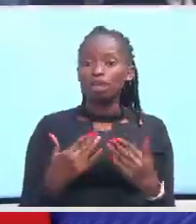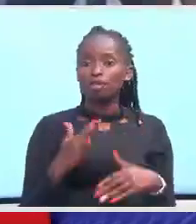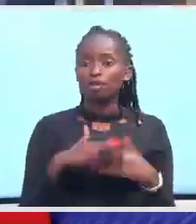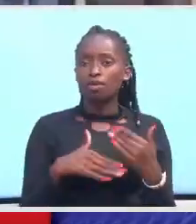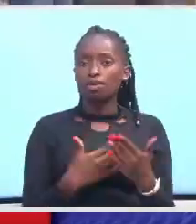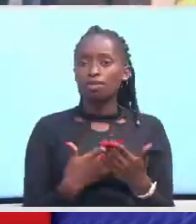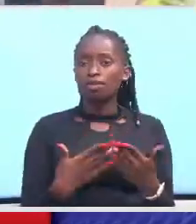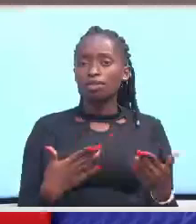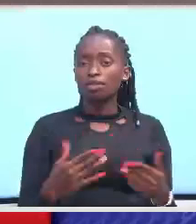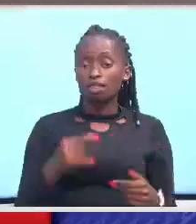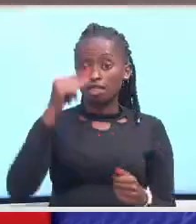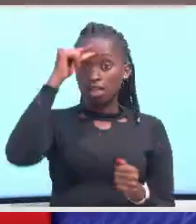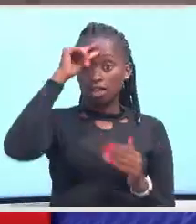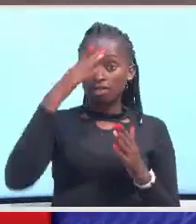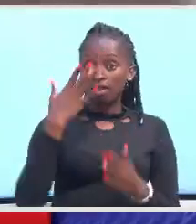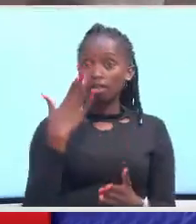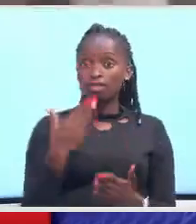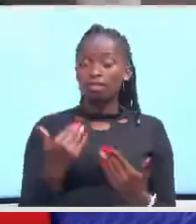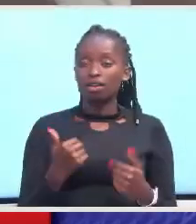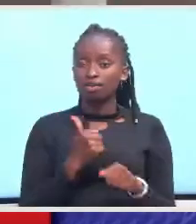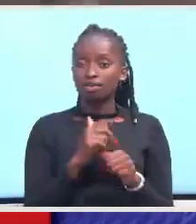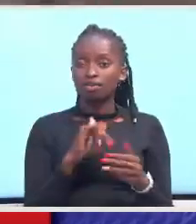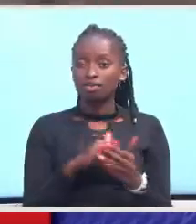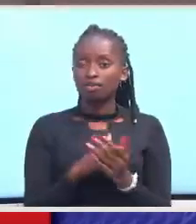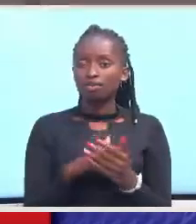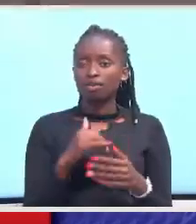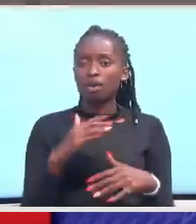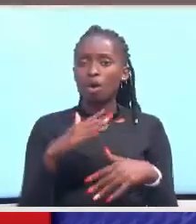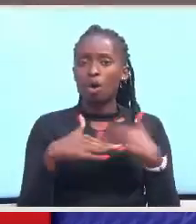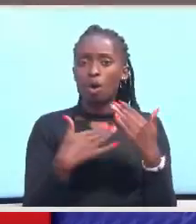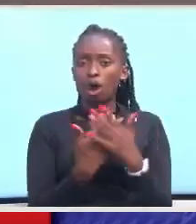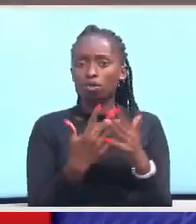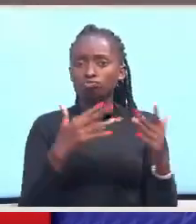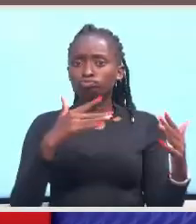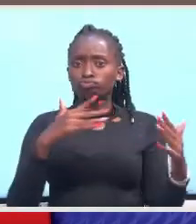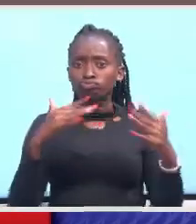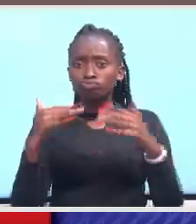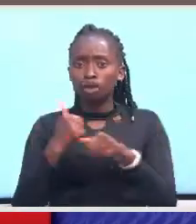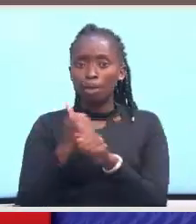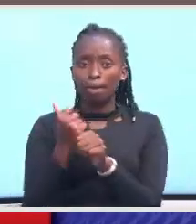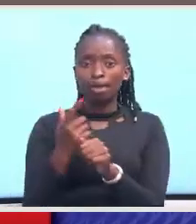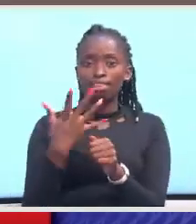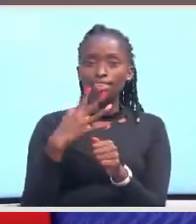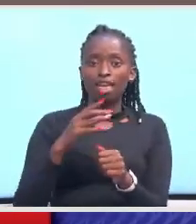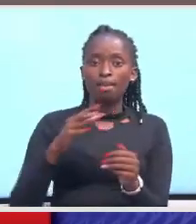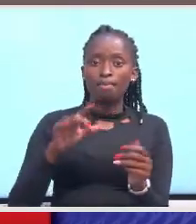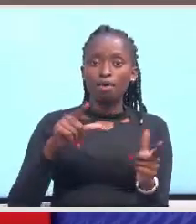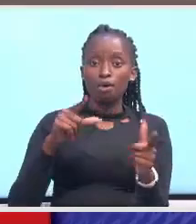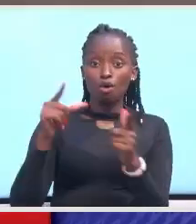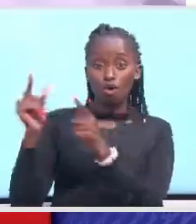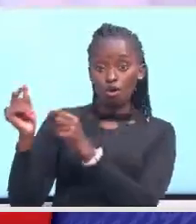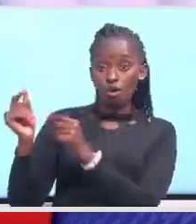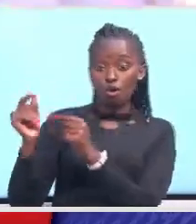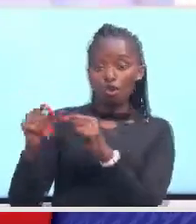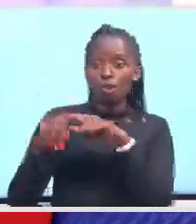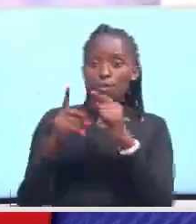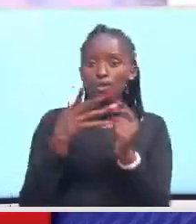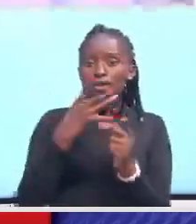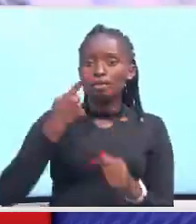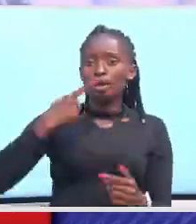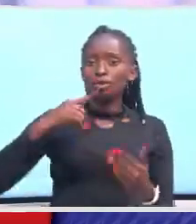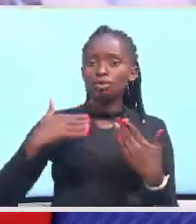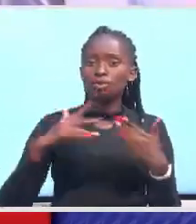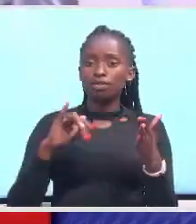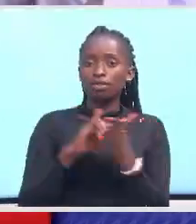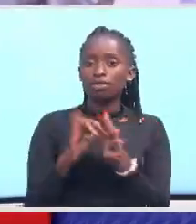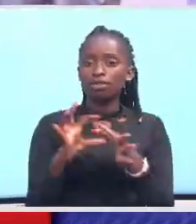has refuted. The chaos forced the Azimio leaders to leave. However, Raila Odinga announced that Azimio is planning to